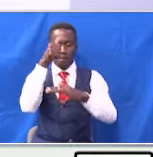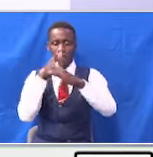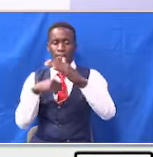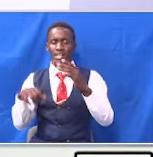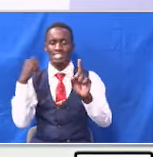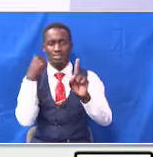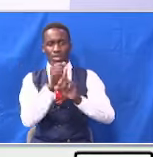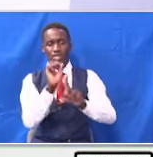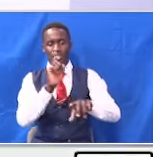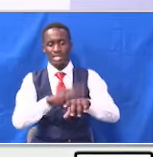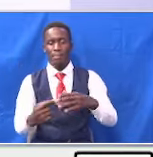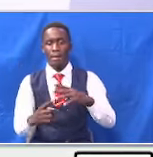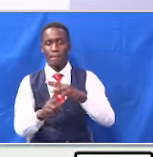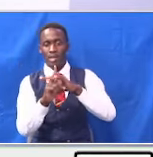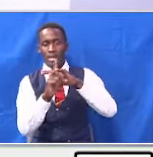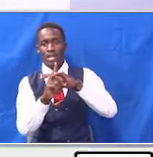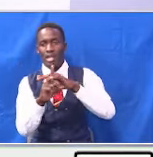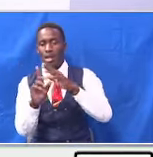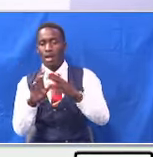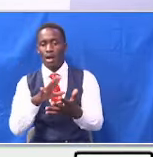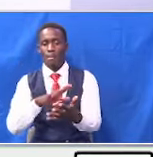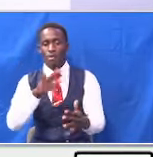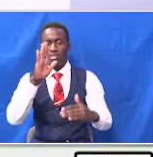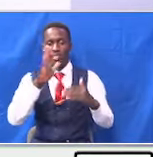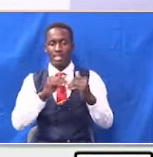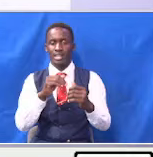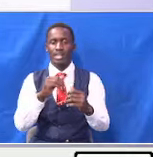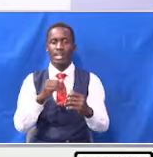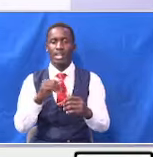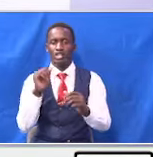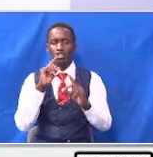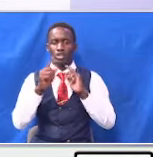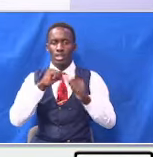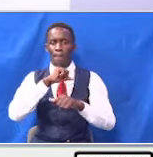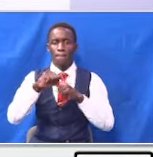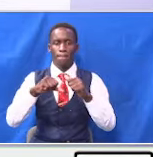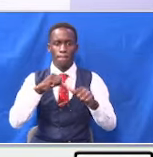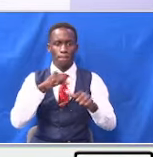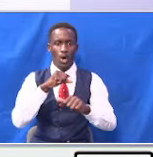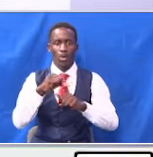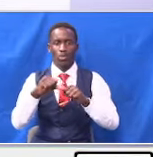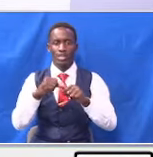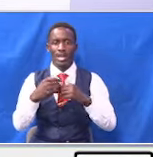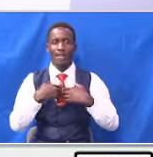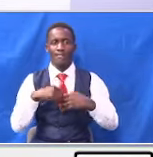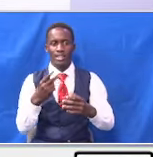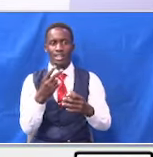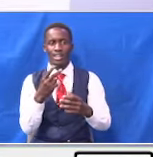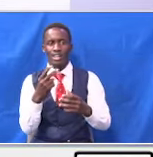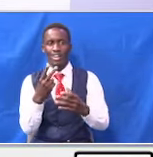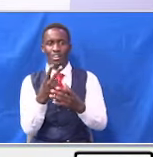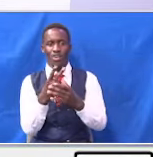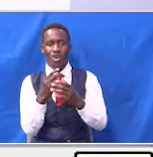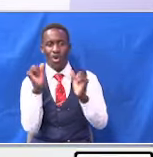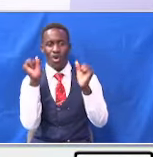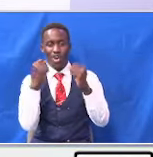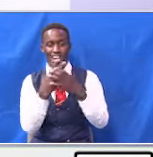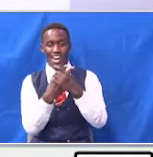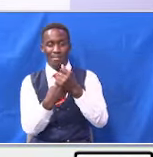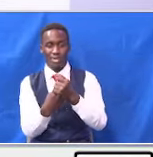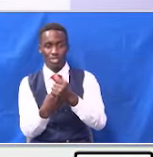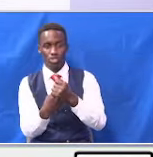presents. Mm-hmm. And more than that, he talked about having a collaborative venture that would reach out across sectors to address the issue of